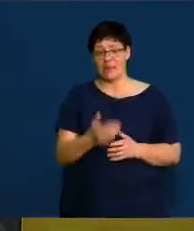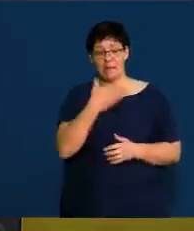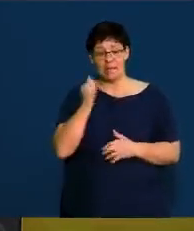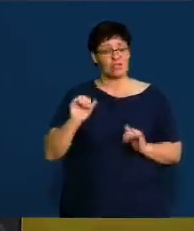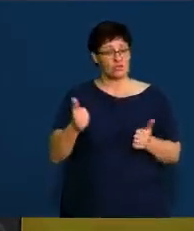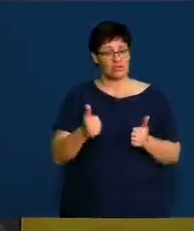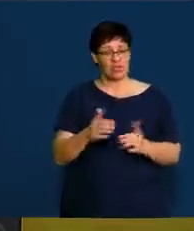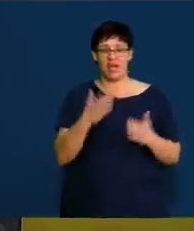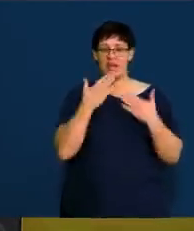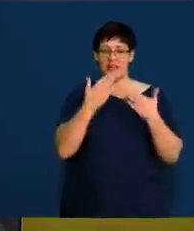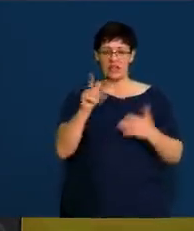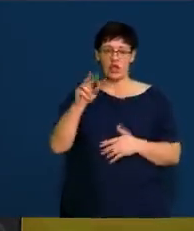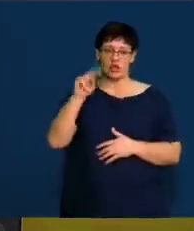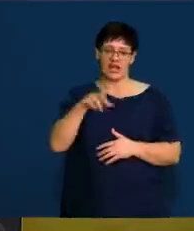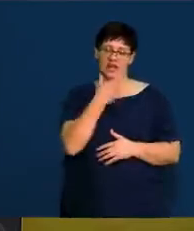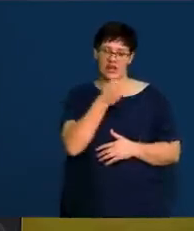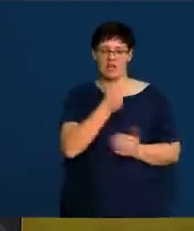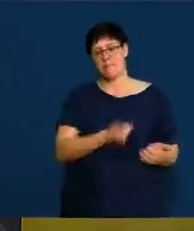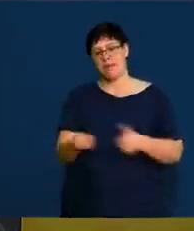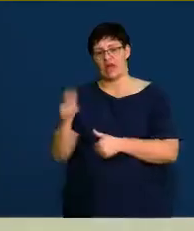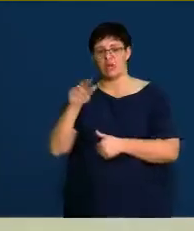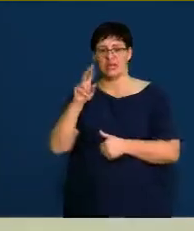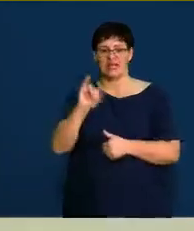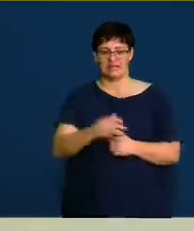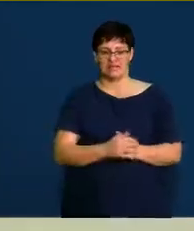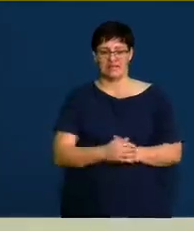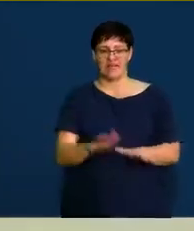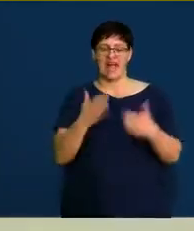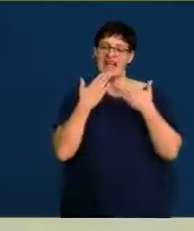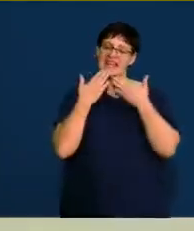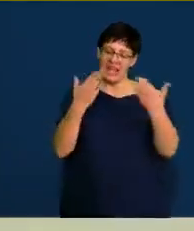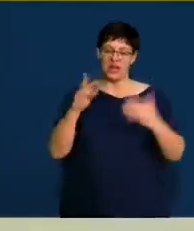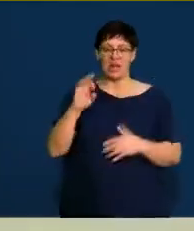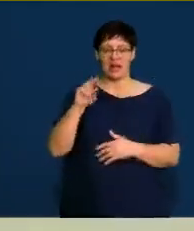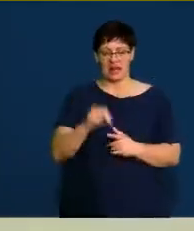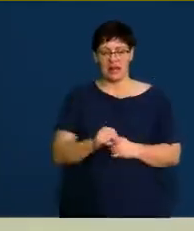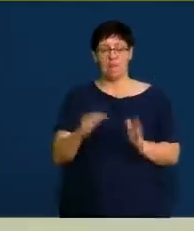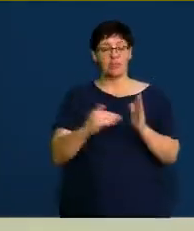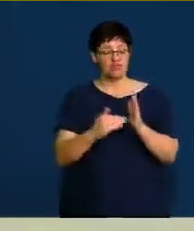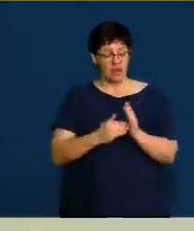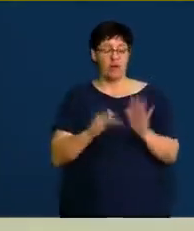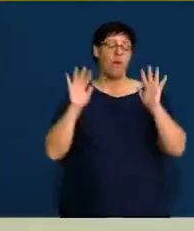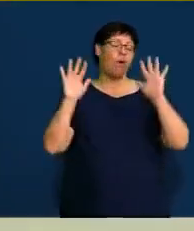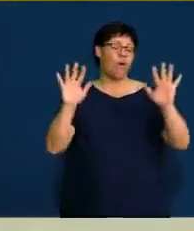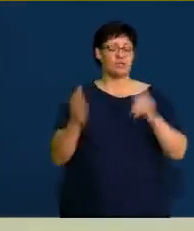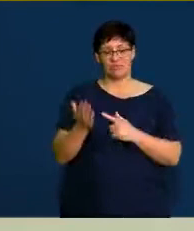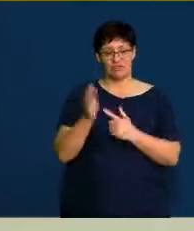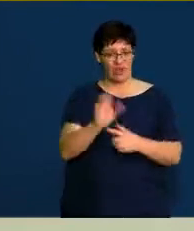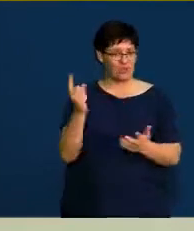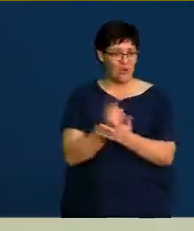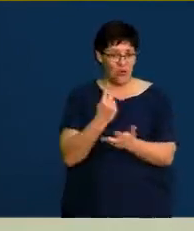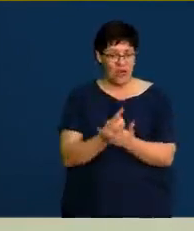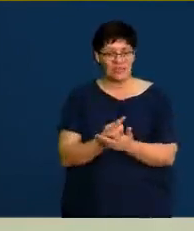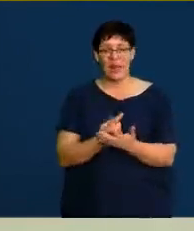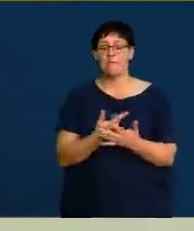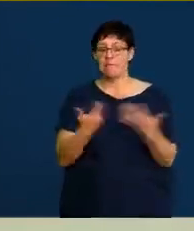wishes. Thanks to Looney and Nicolene. Back to you, Looney. Thank you, Cameron. Matrix, it's been an awesome show as always, and a